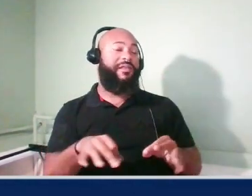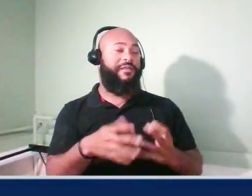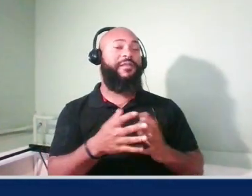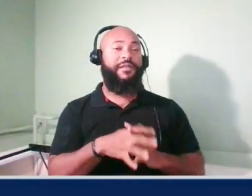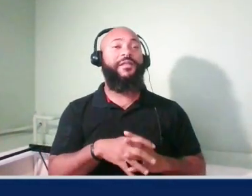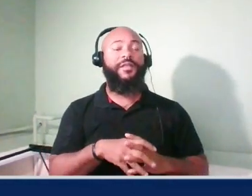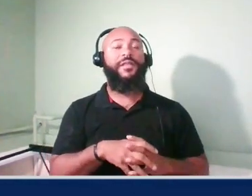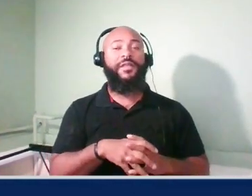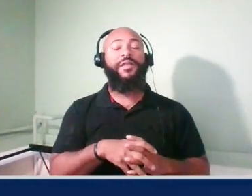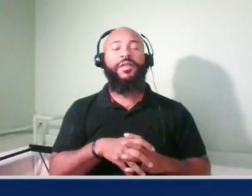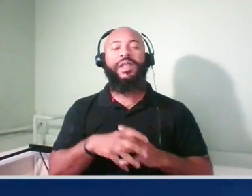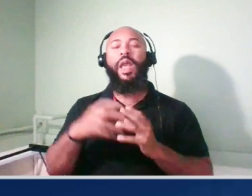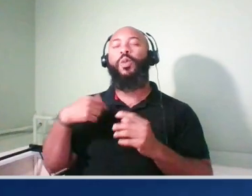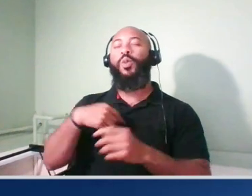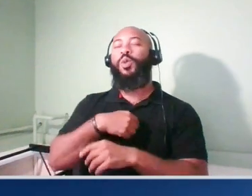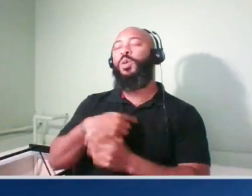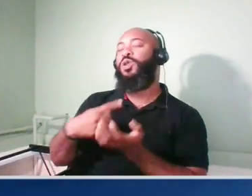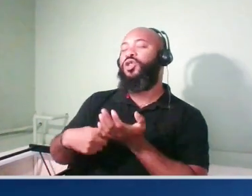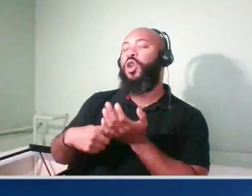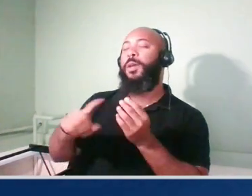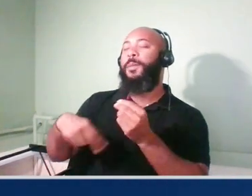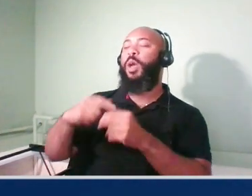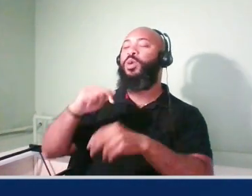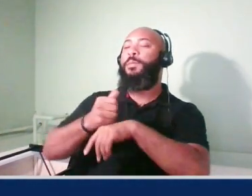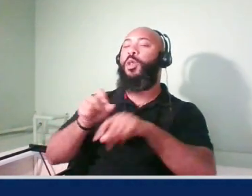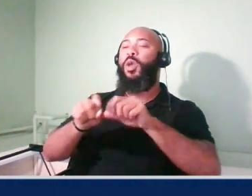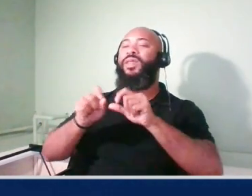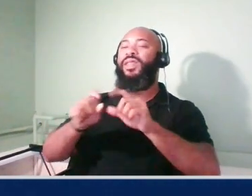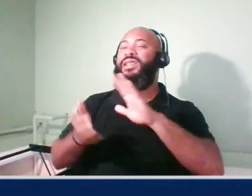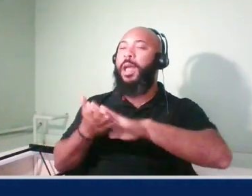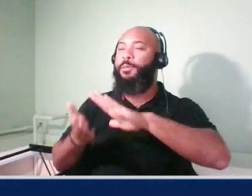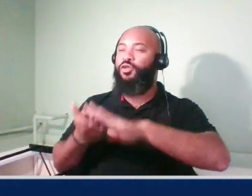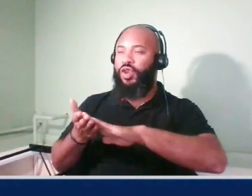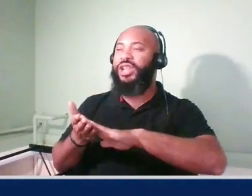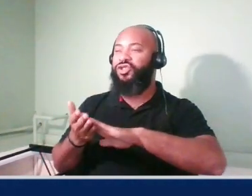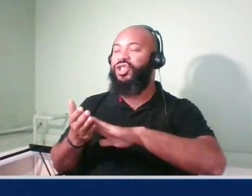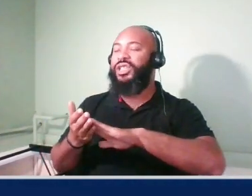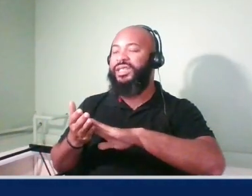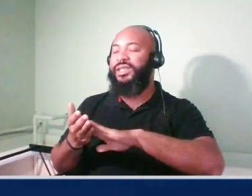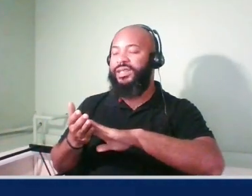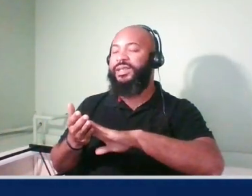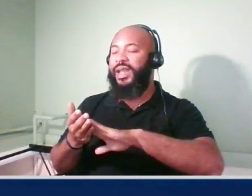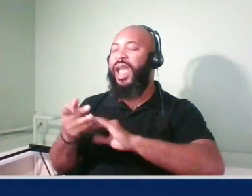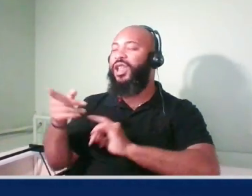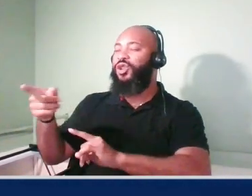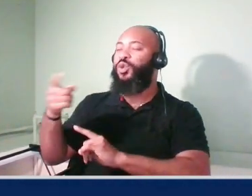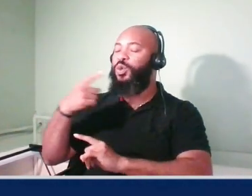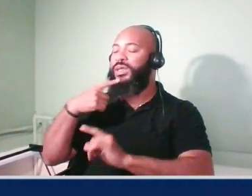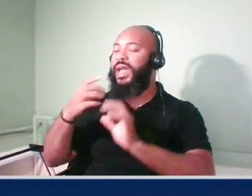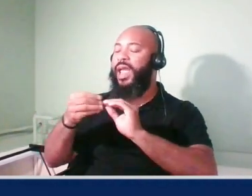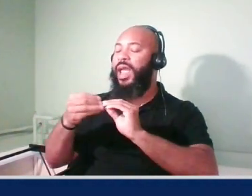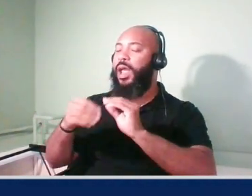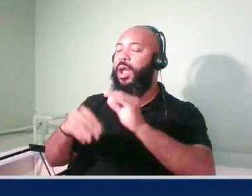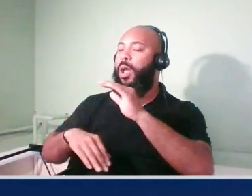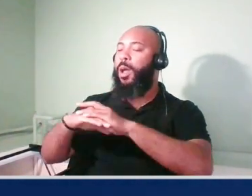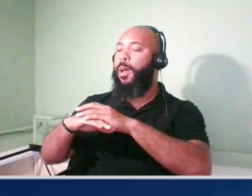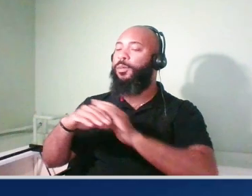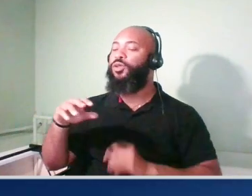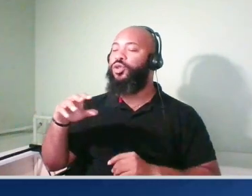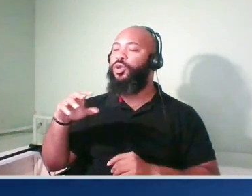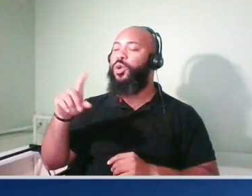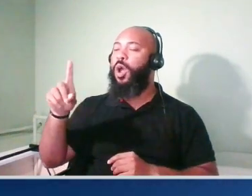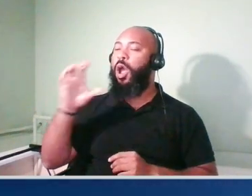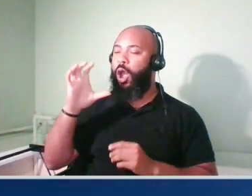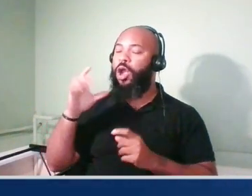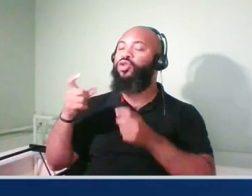we're talking about deploying these operations, right? And you can get, you were saying, up to 100 control